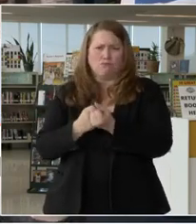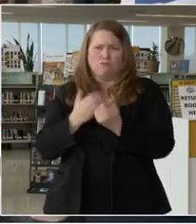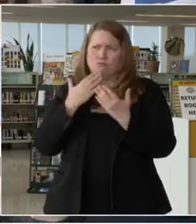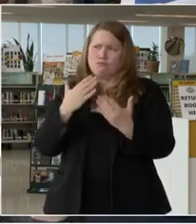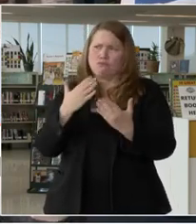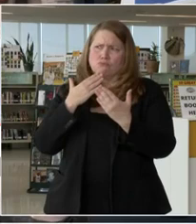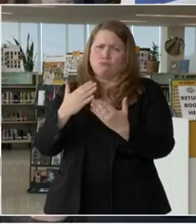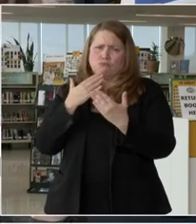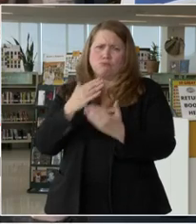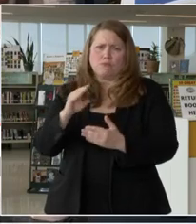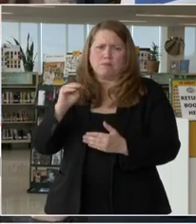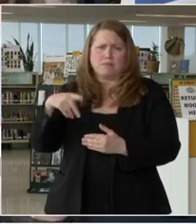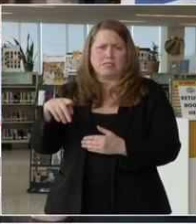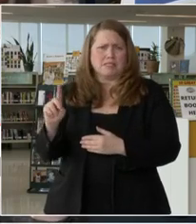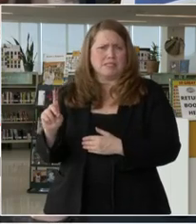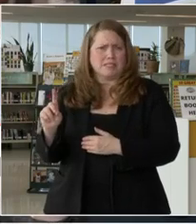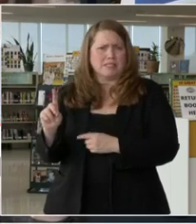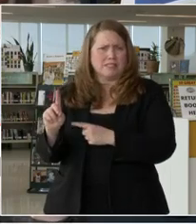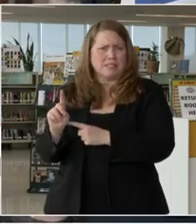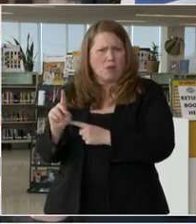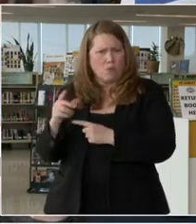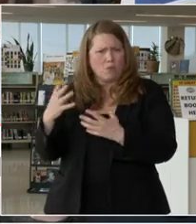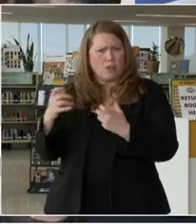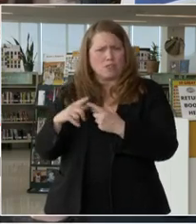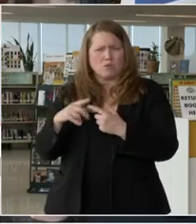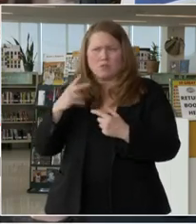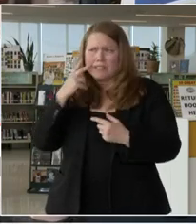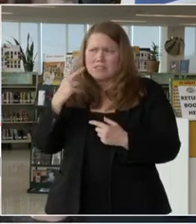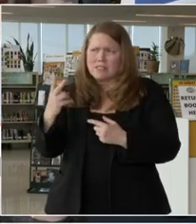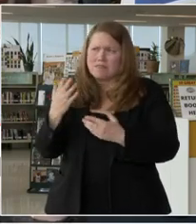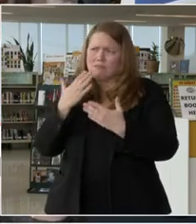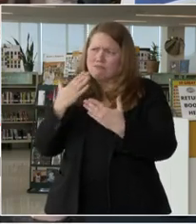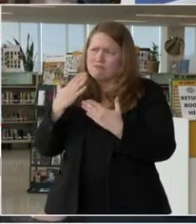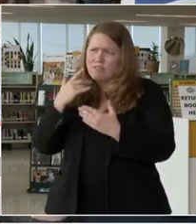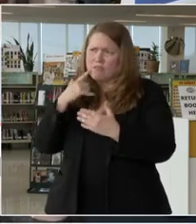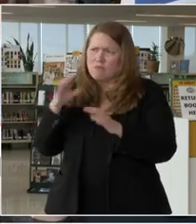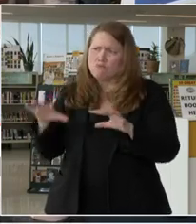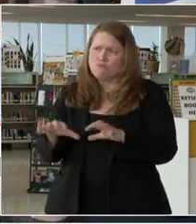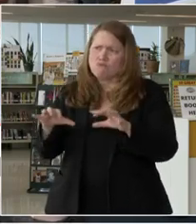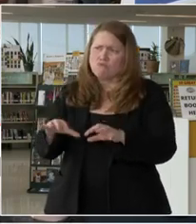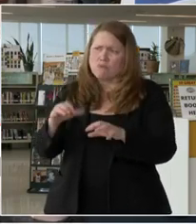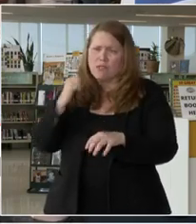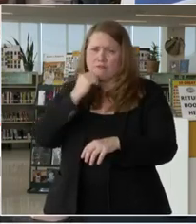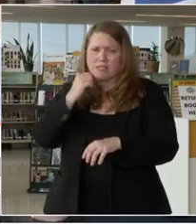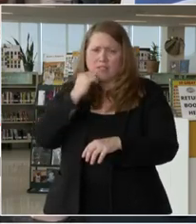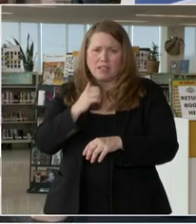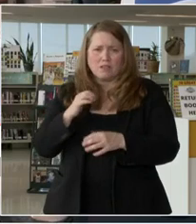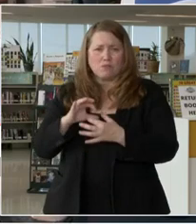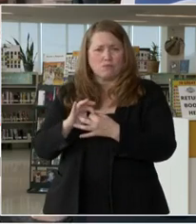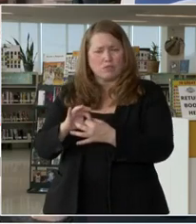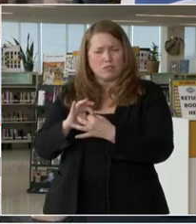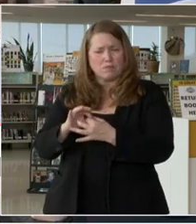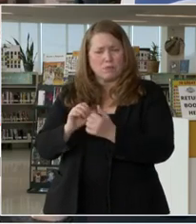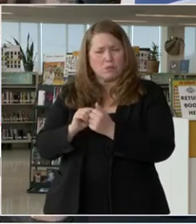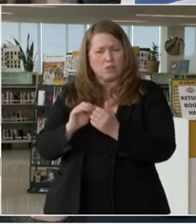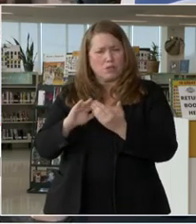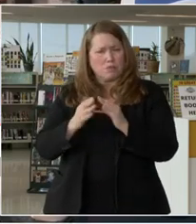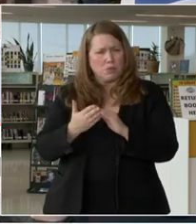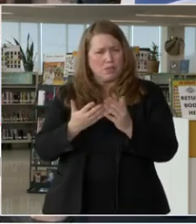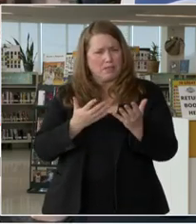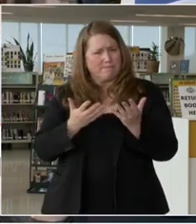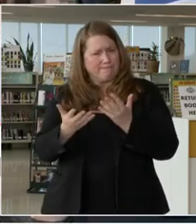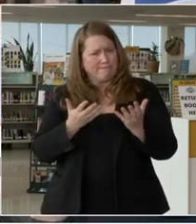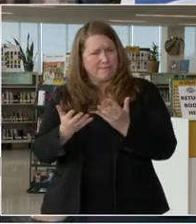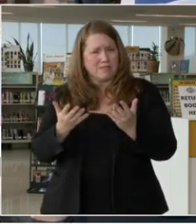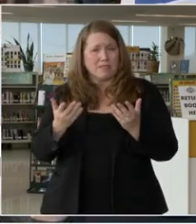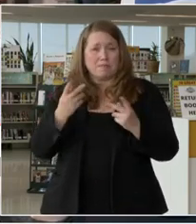Police Department officers that they go out here and do every day. You know, part of that mending of the relationship with community is being present in community. For